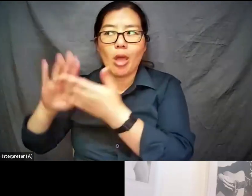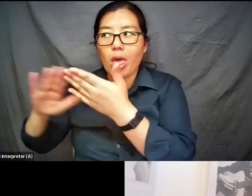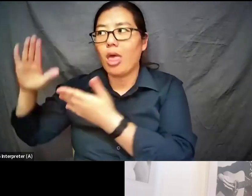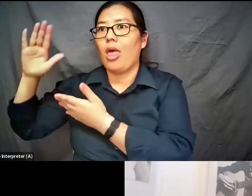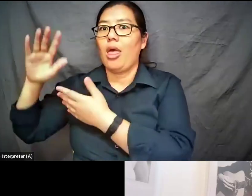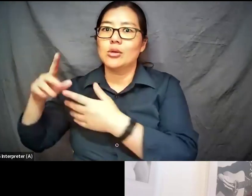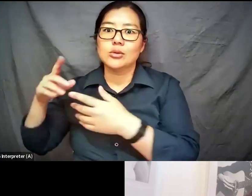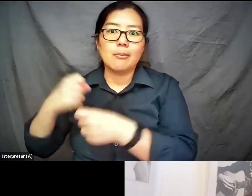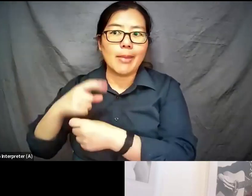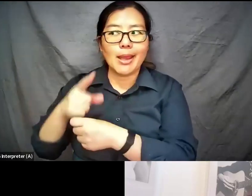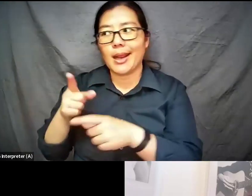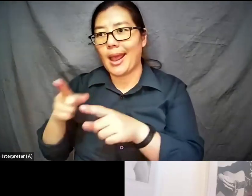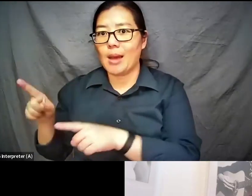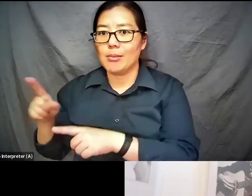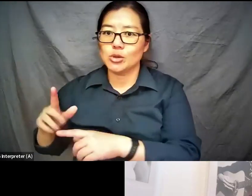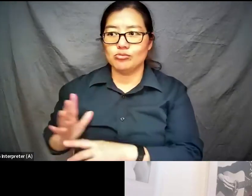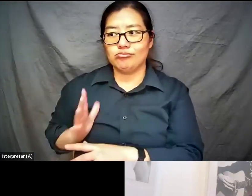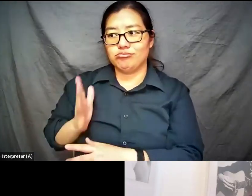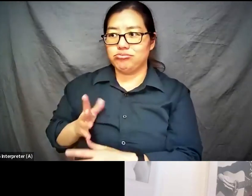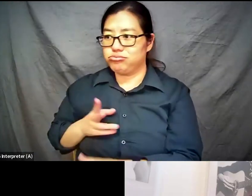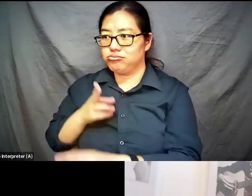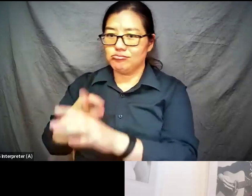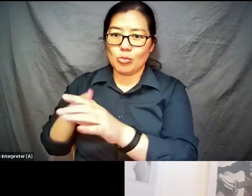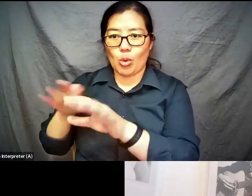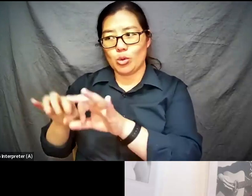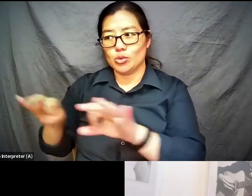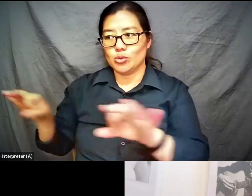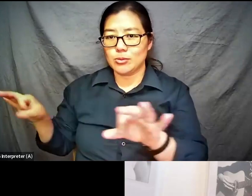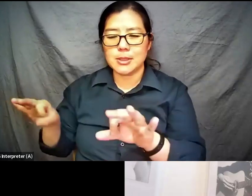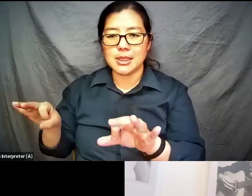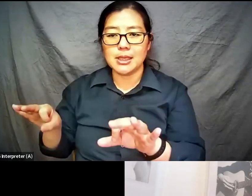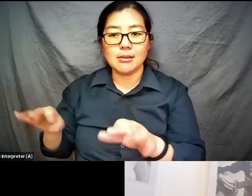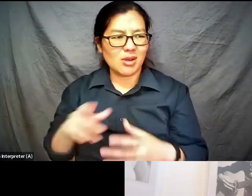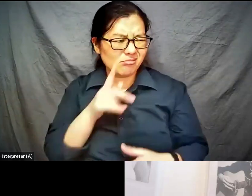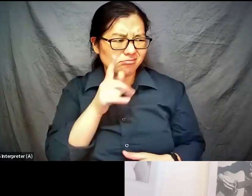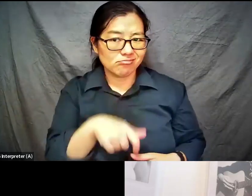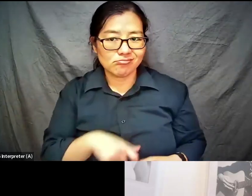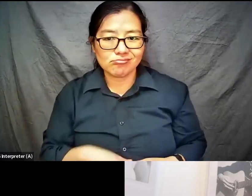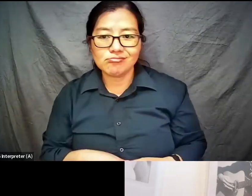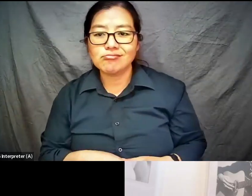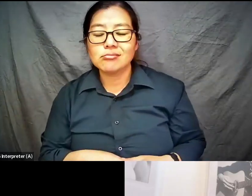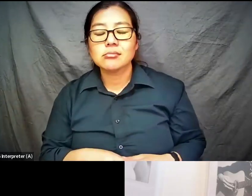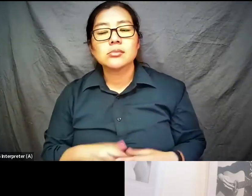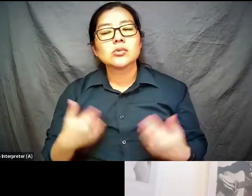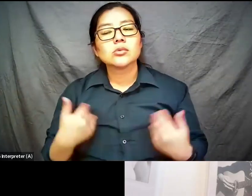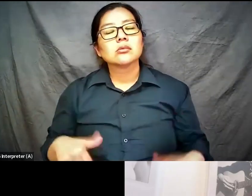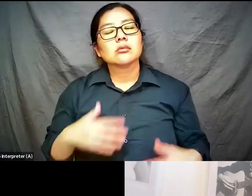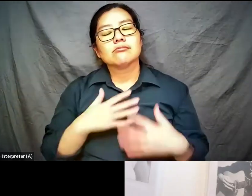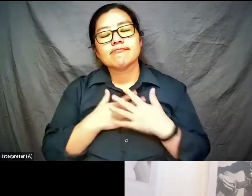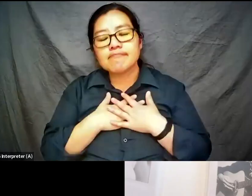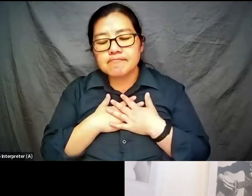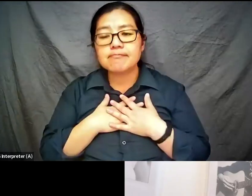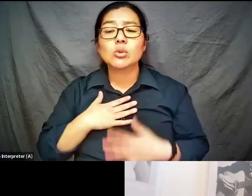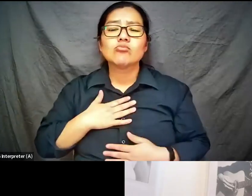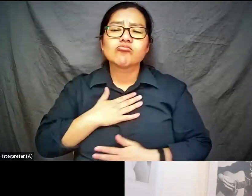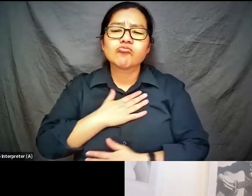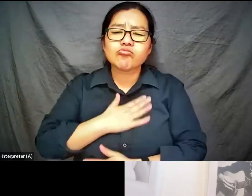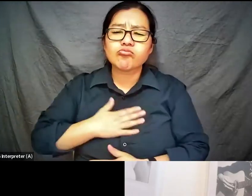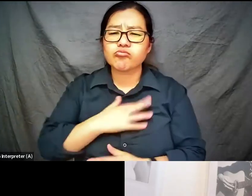to be like shown the door or told that they're wrong or told that they need to change. And looking at it,